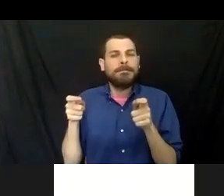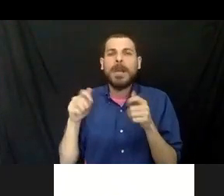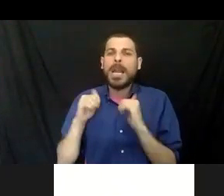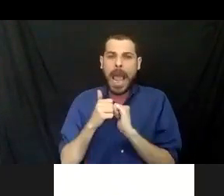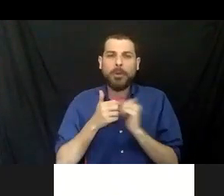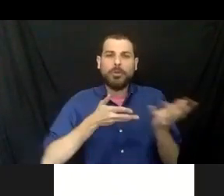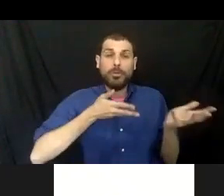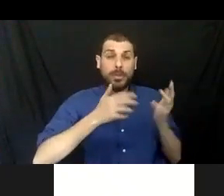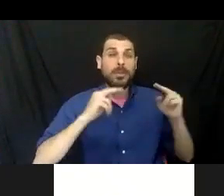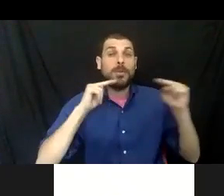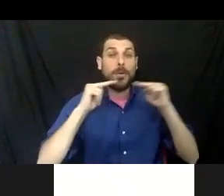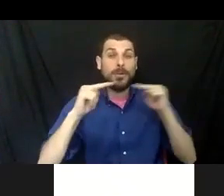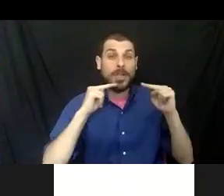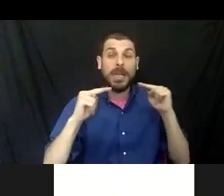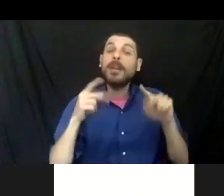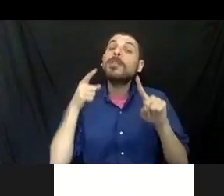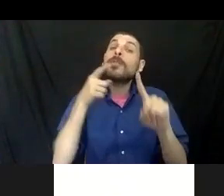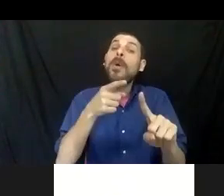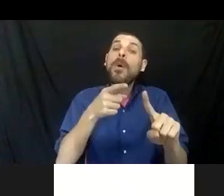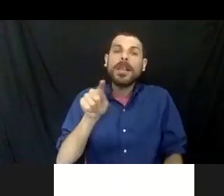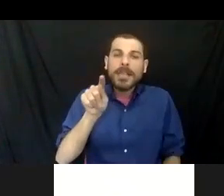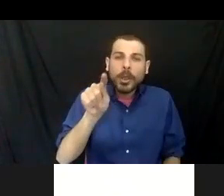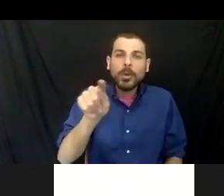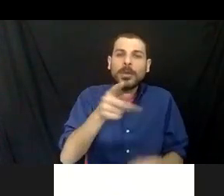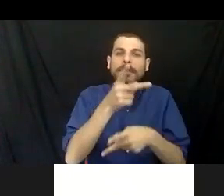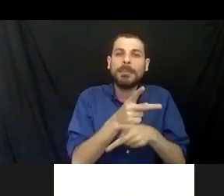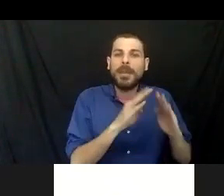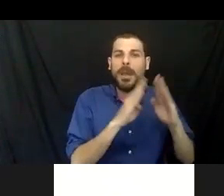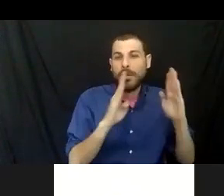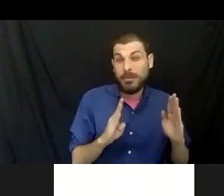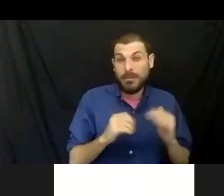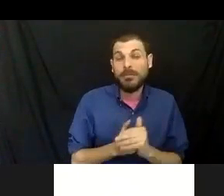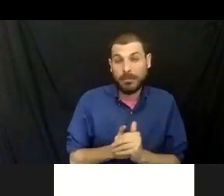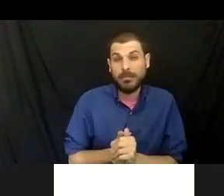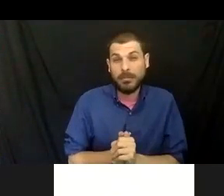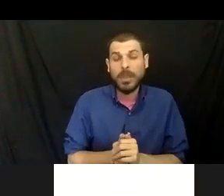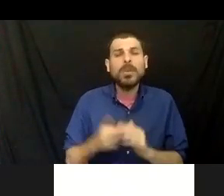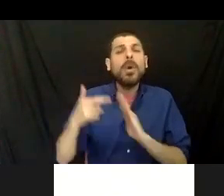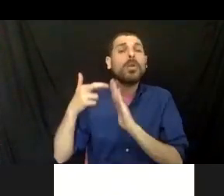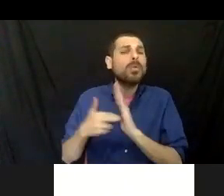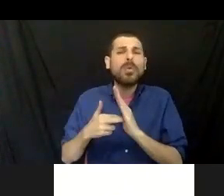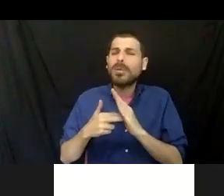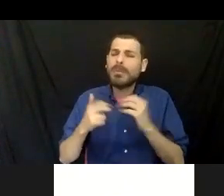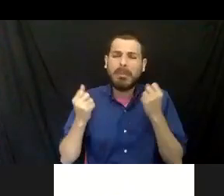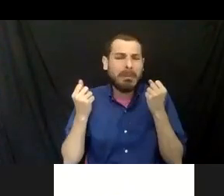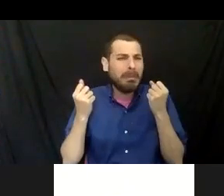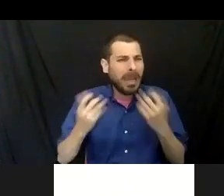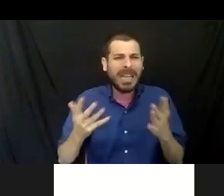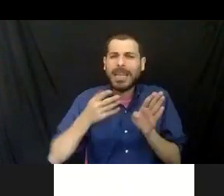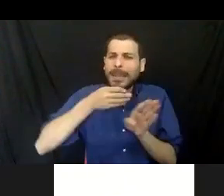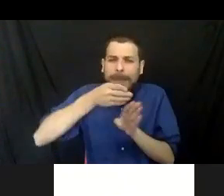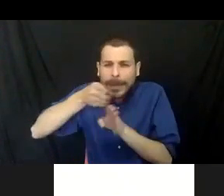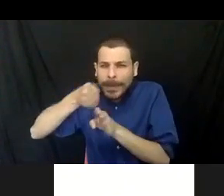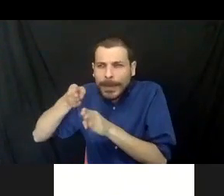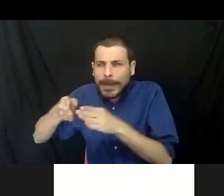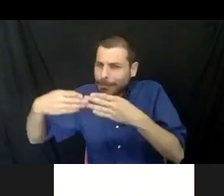house. And it's the rules are very broad. They cover a lot of different things. I'm just